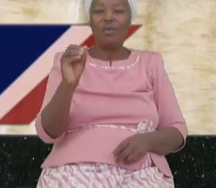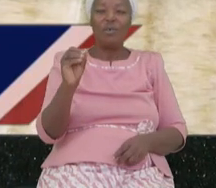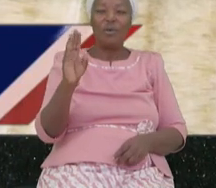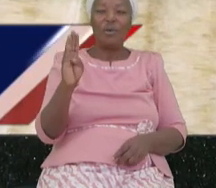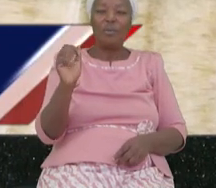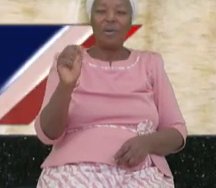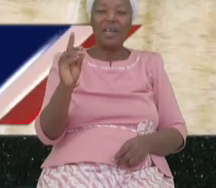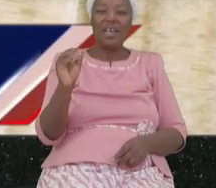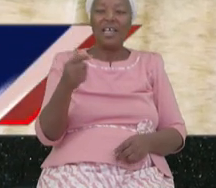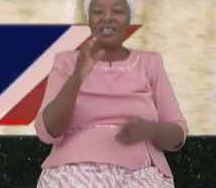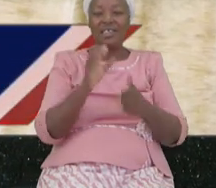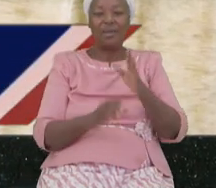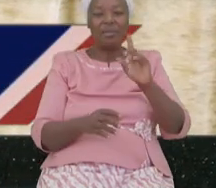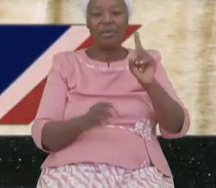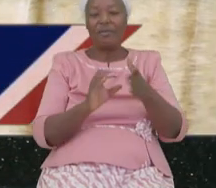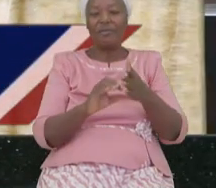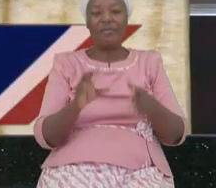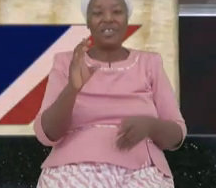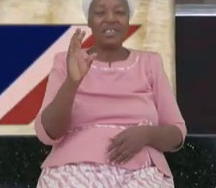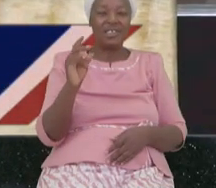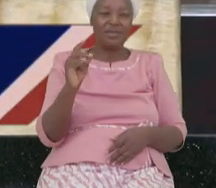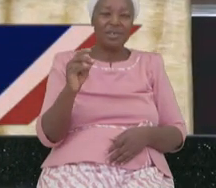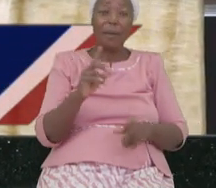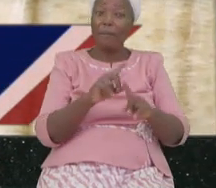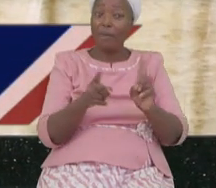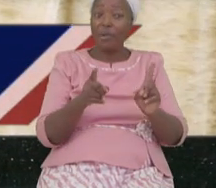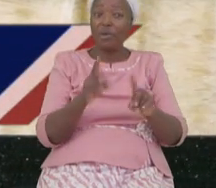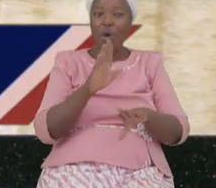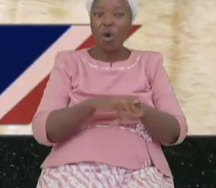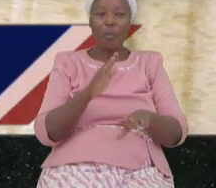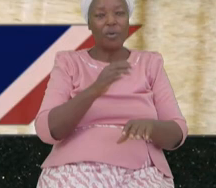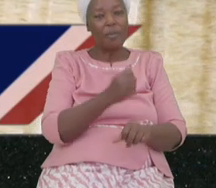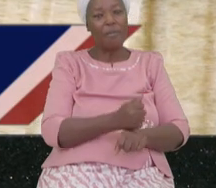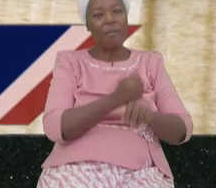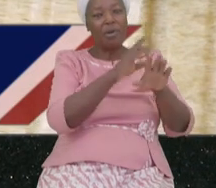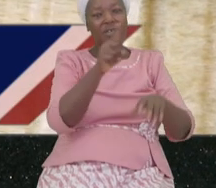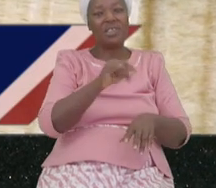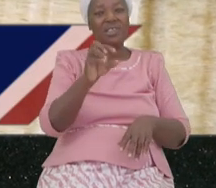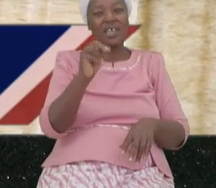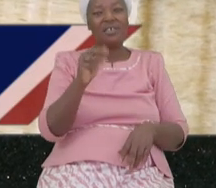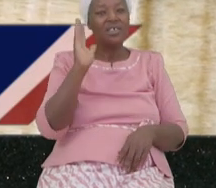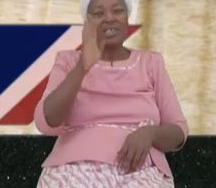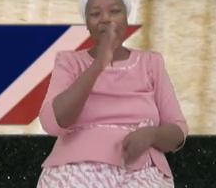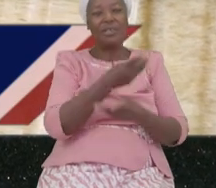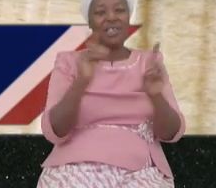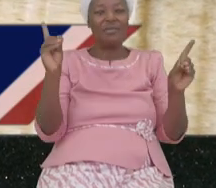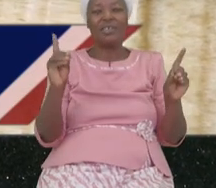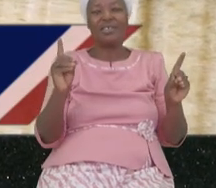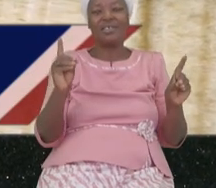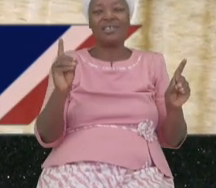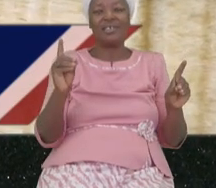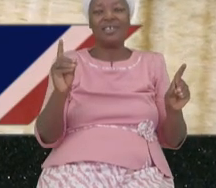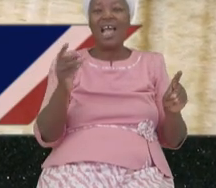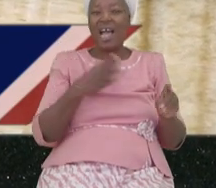chapter 1, verse 17. But upon Mount Zion shall be deliverance,